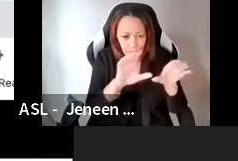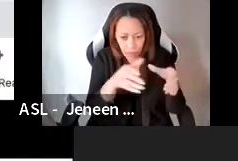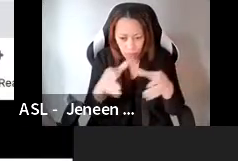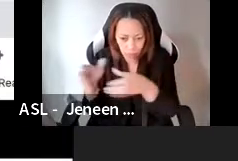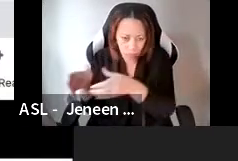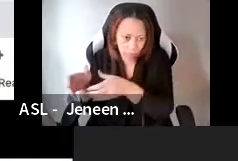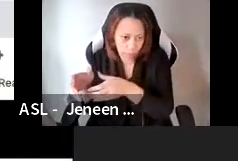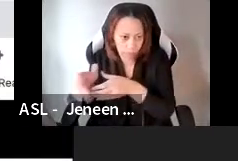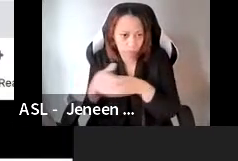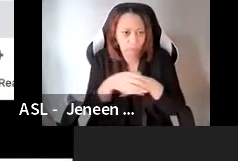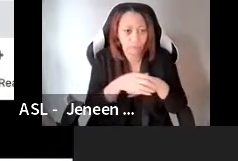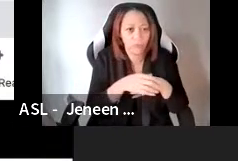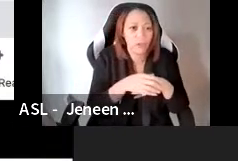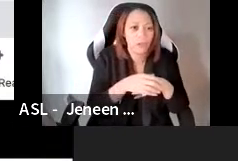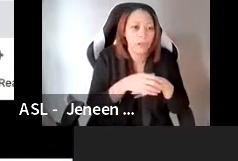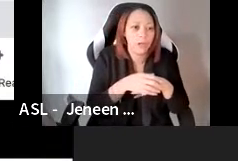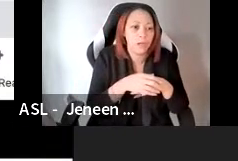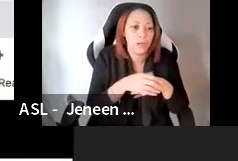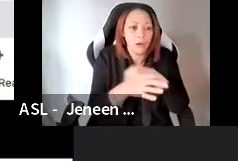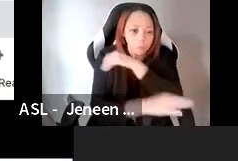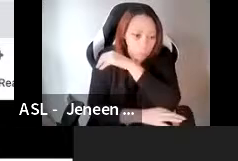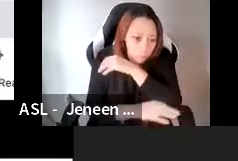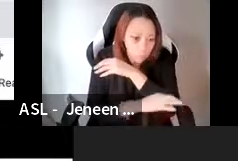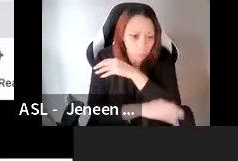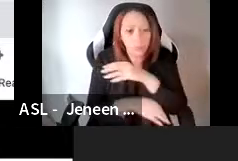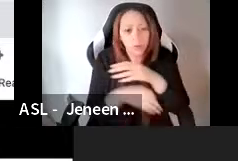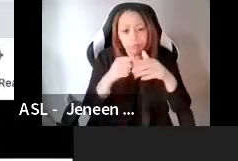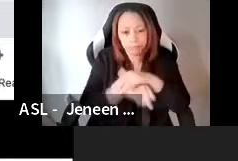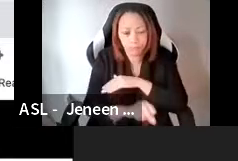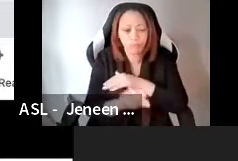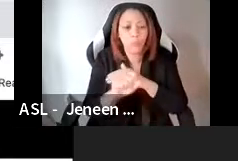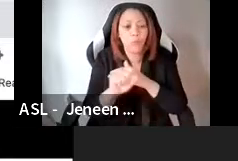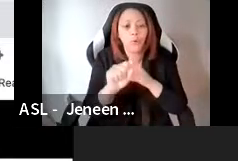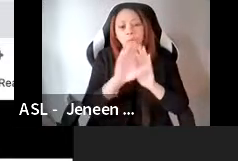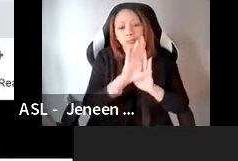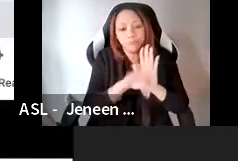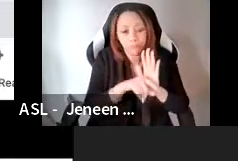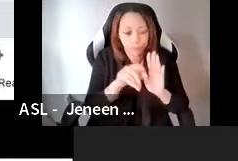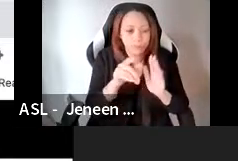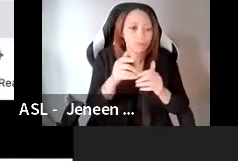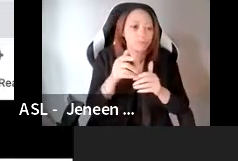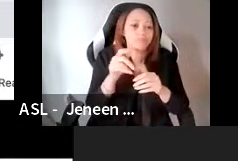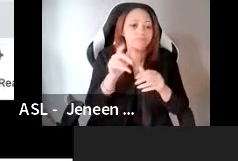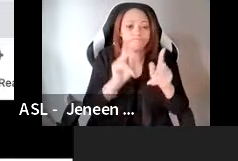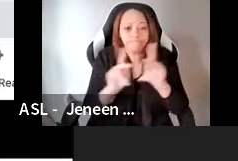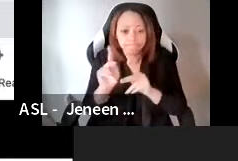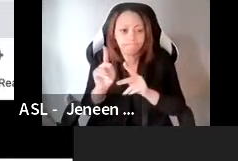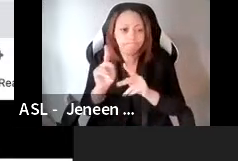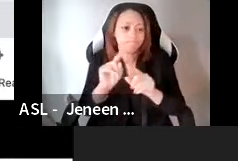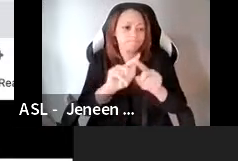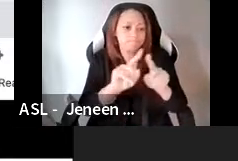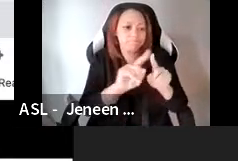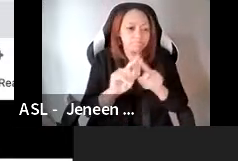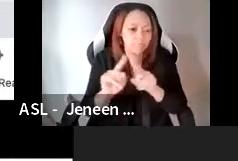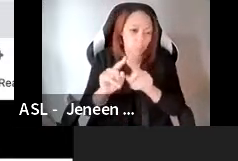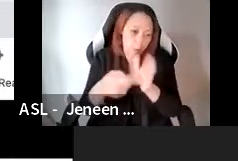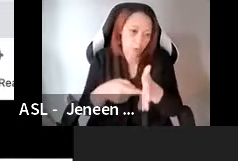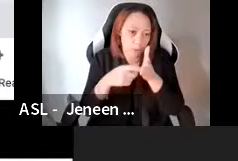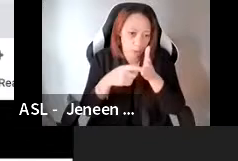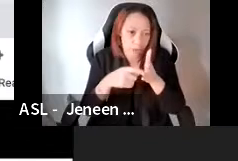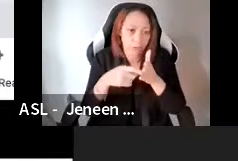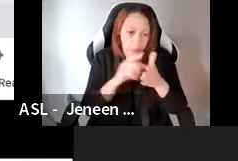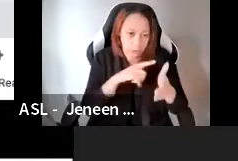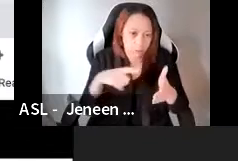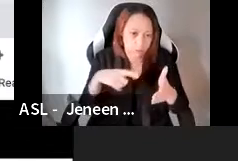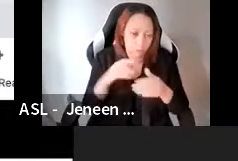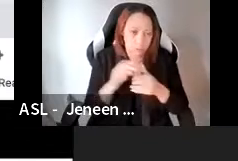foreign-born population, limited English-speaking population, and these are all data points required by the legislation. Then if